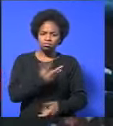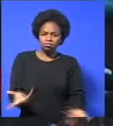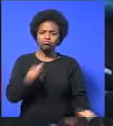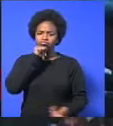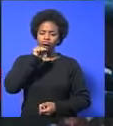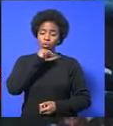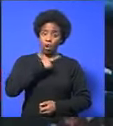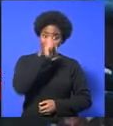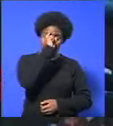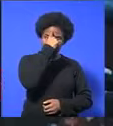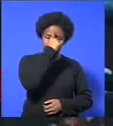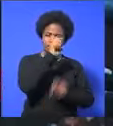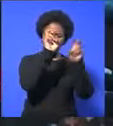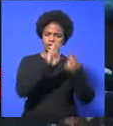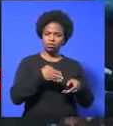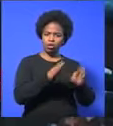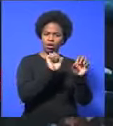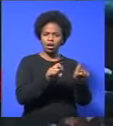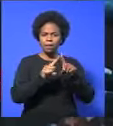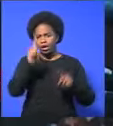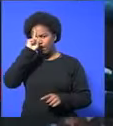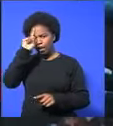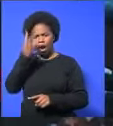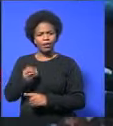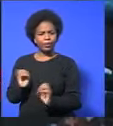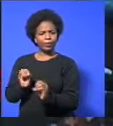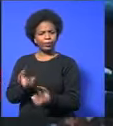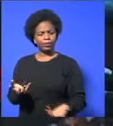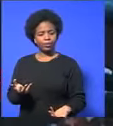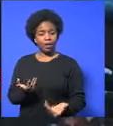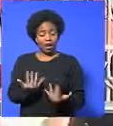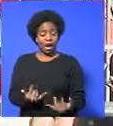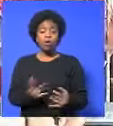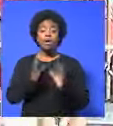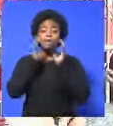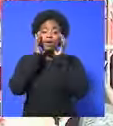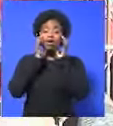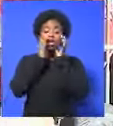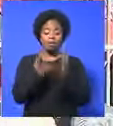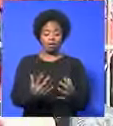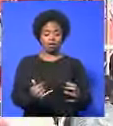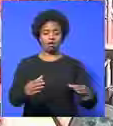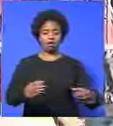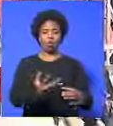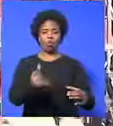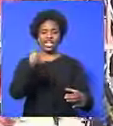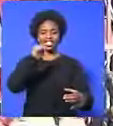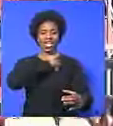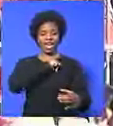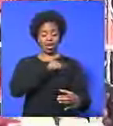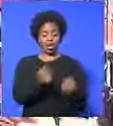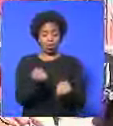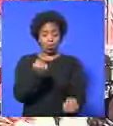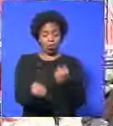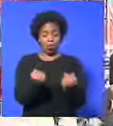Indians had electricity and roads while black people didn't have anything. Now, Malema was addressing his supporters outside the Newcastle